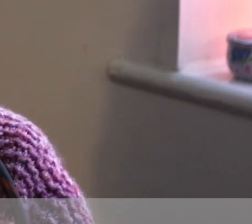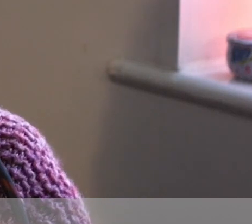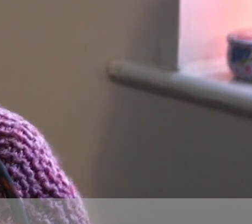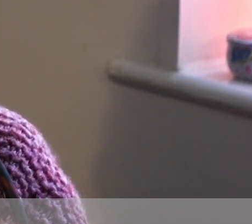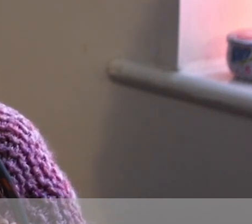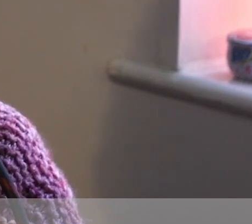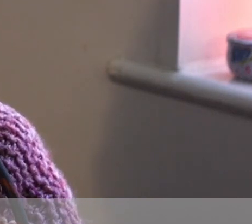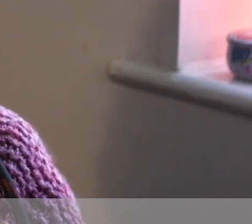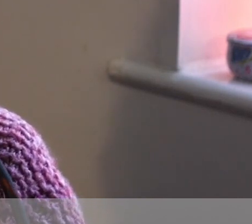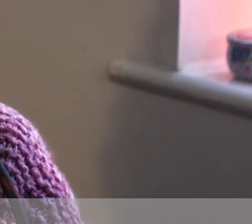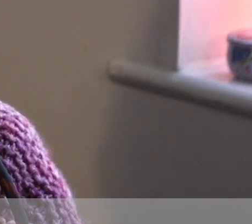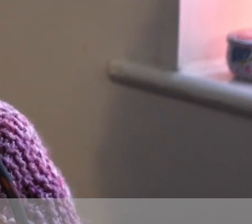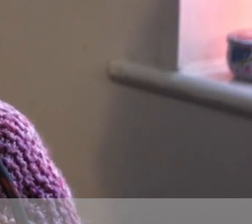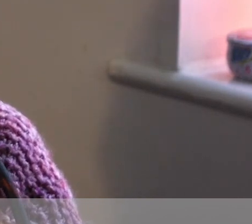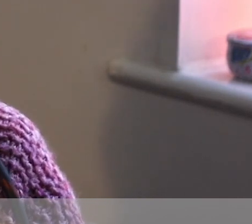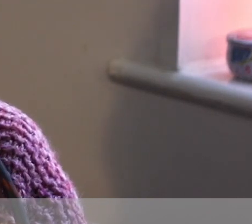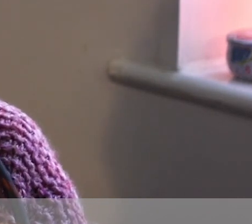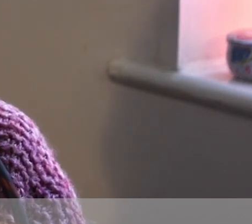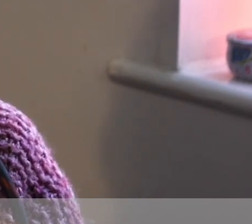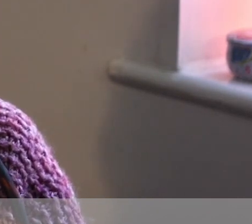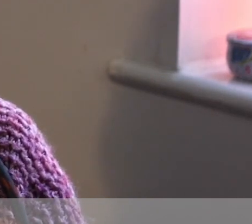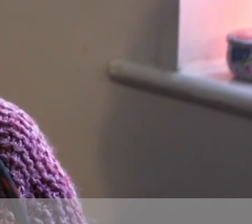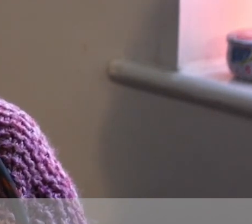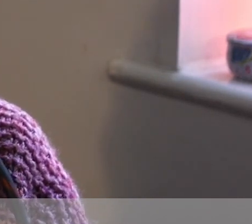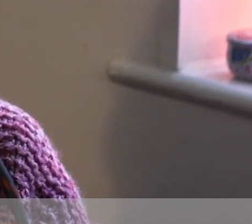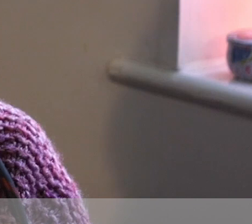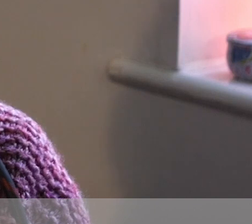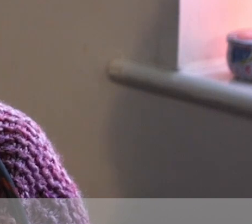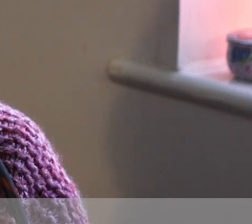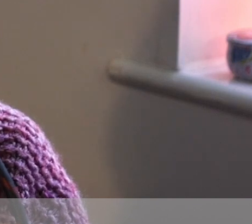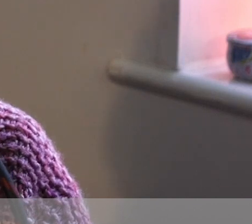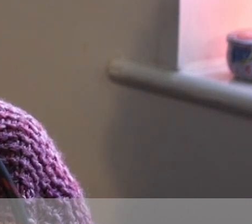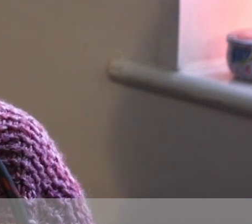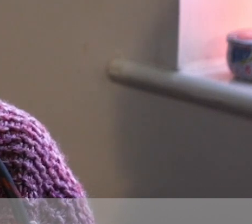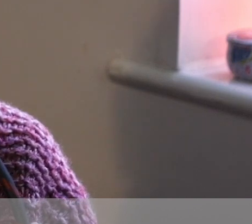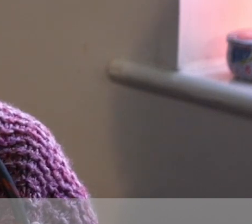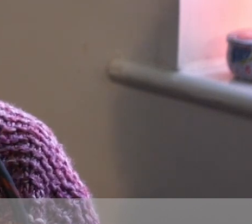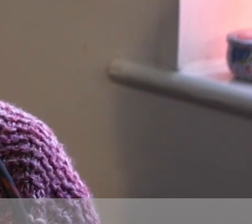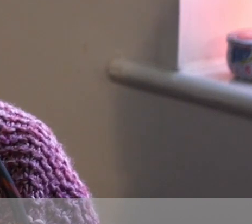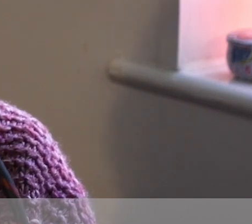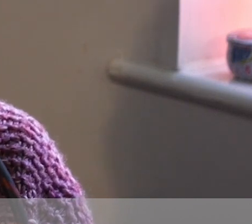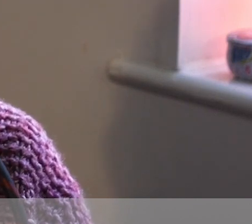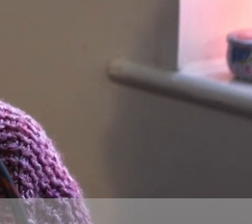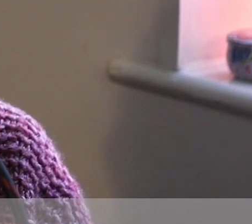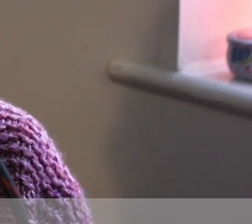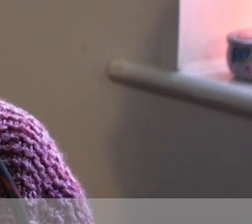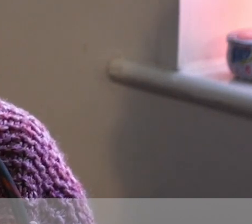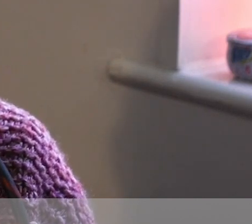bound by it, like mystics, we hear them in every pulse, vibration,